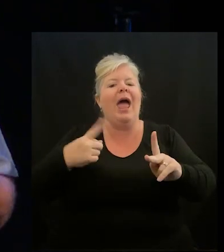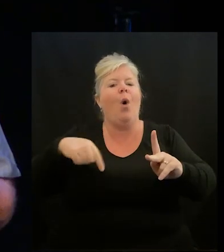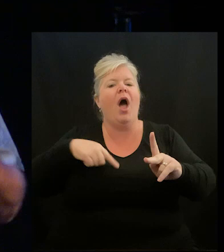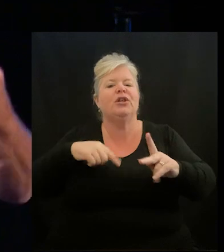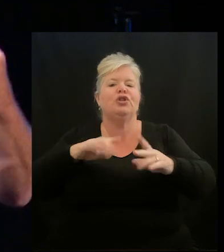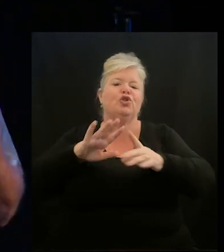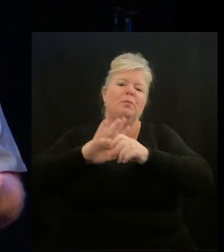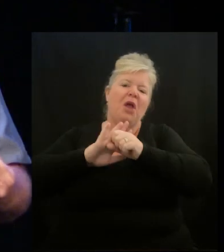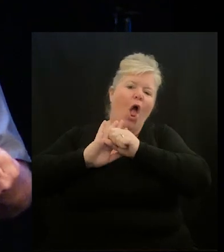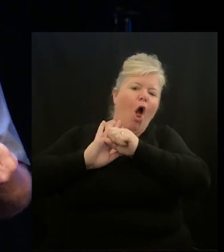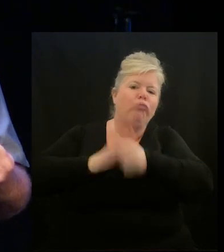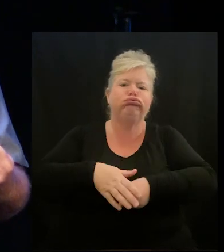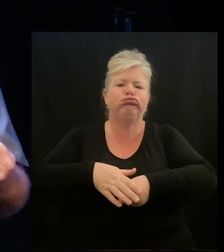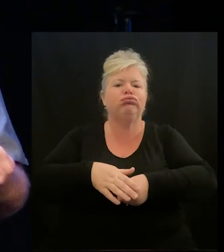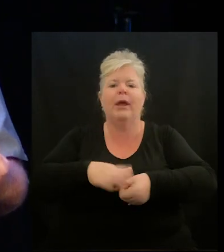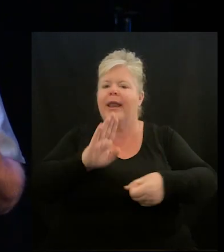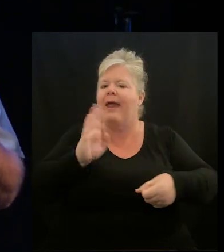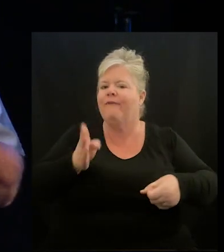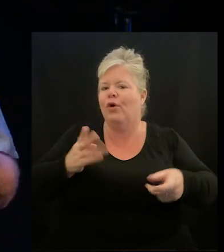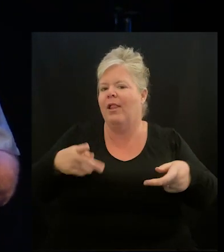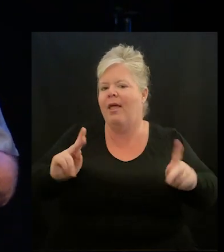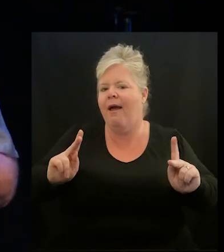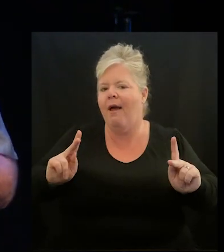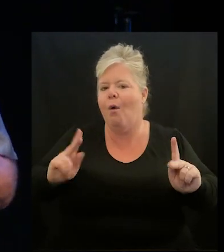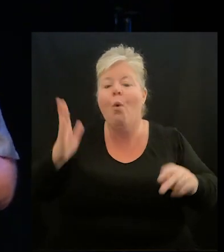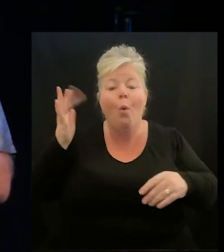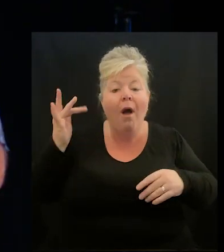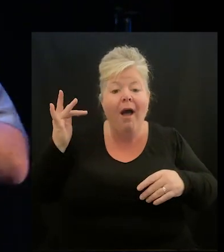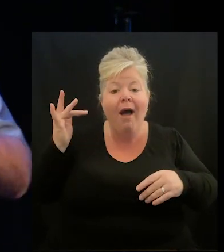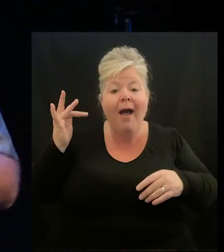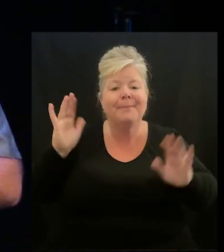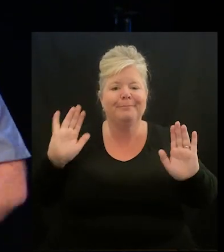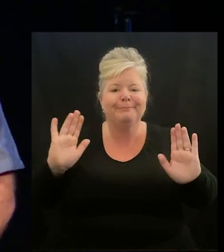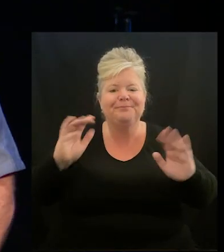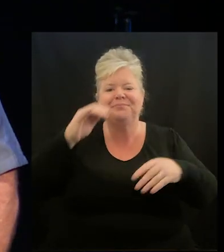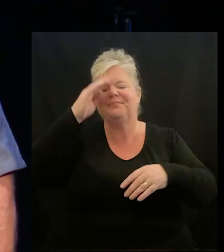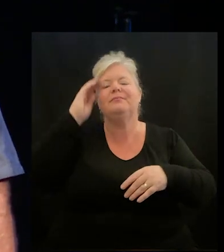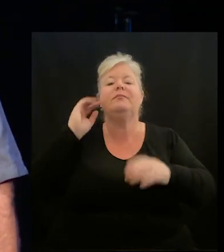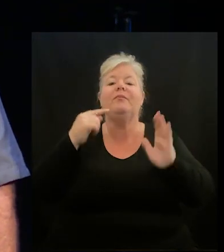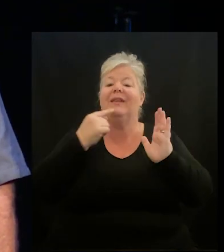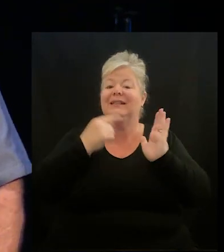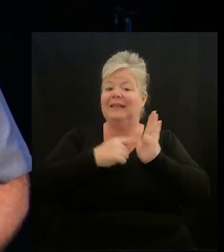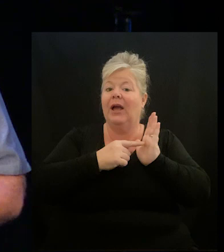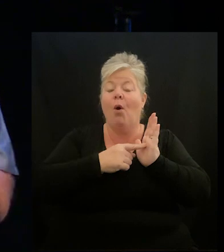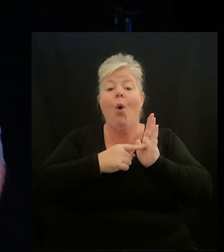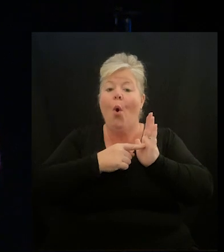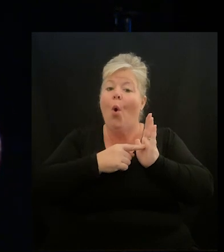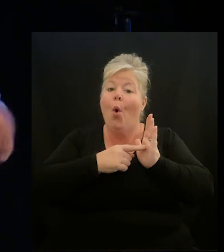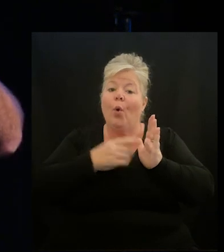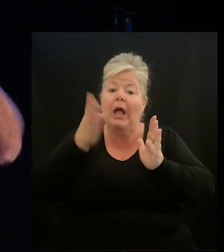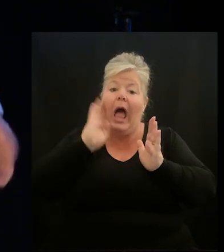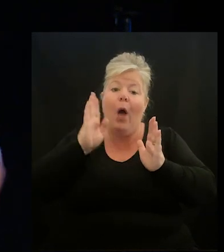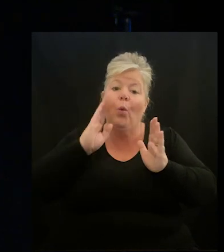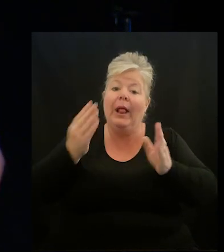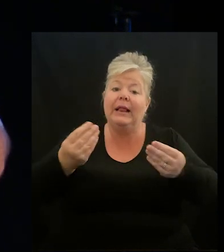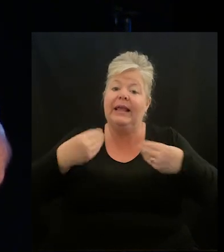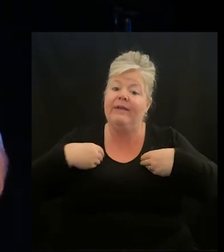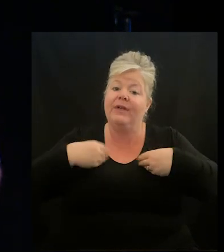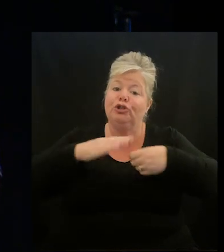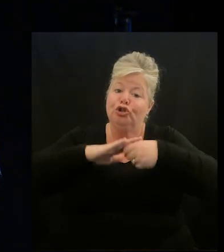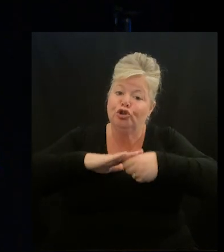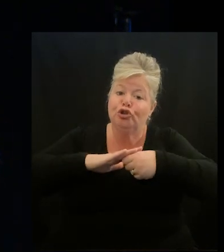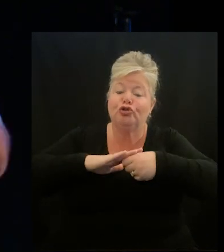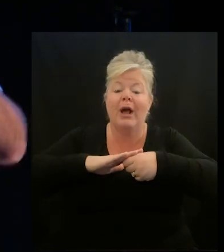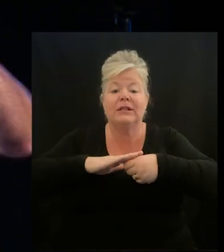be crushed by our situation. You see, what God does do, it never says God will not give us more than we can bear. But what we see in